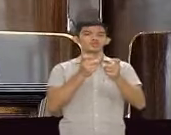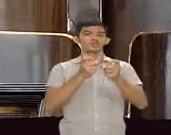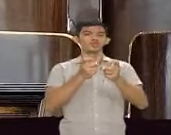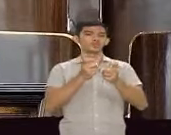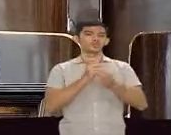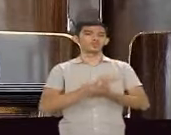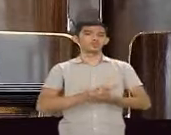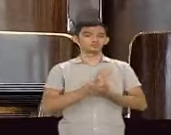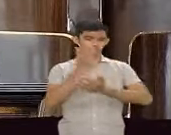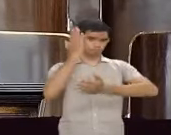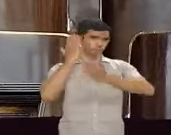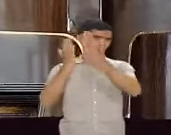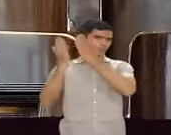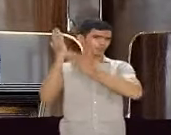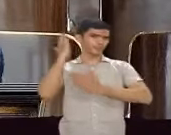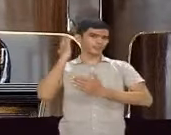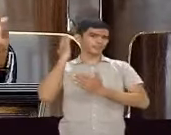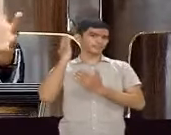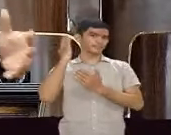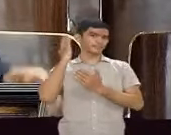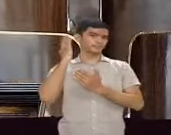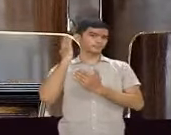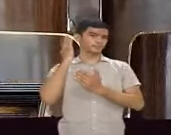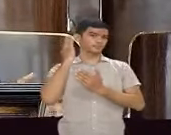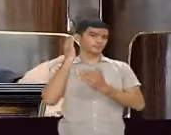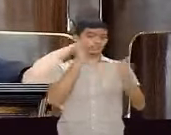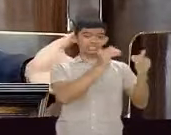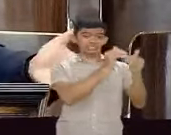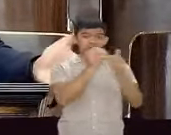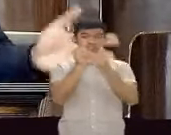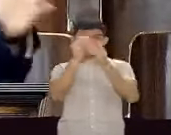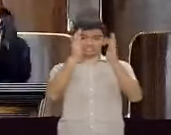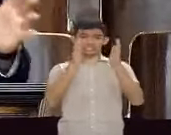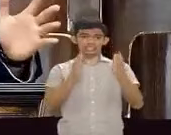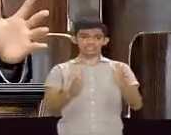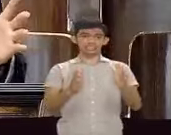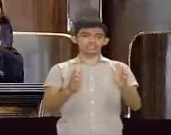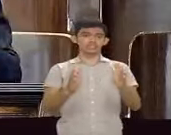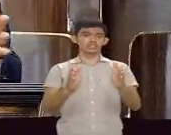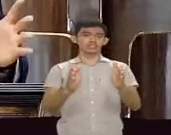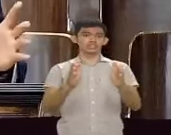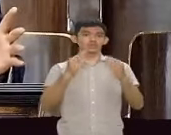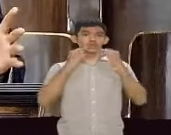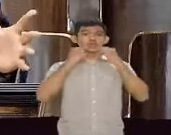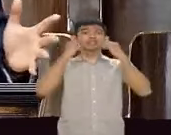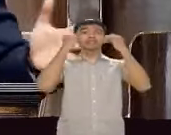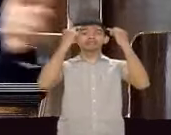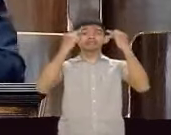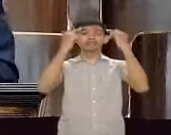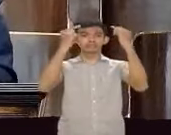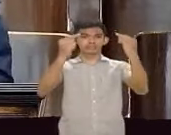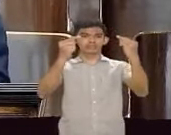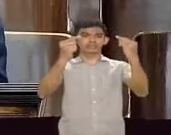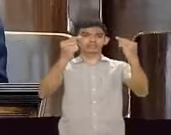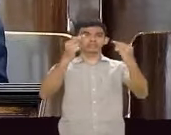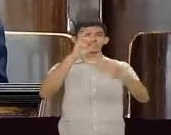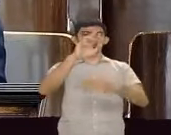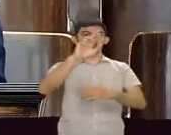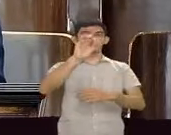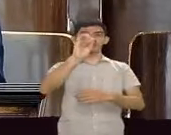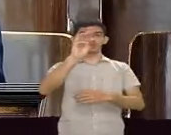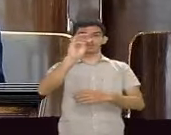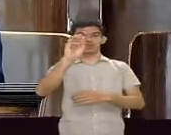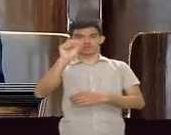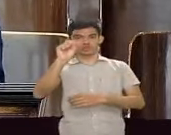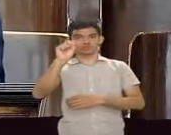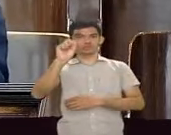in 313 AD, Emperor Constantine declared Rome to embrace